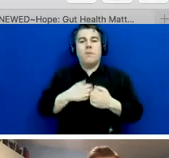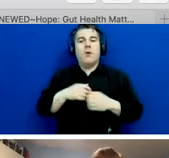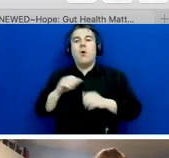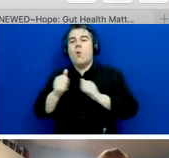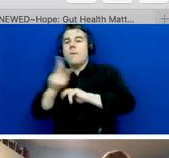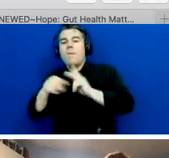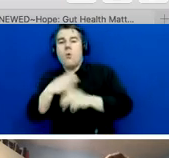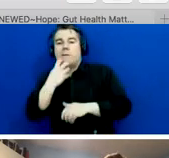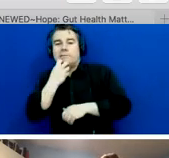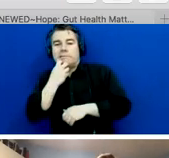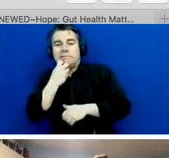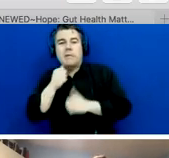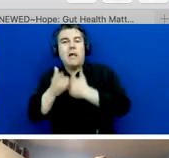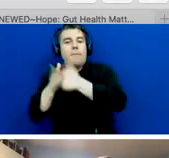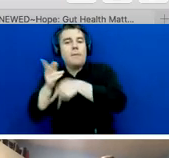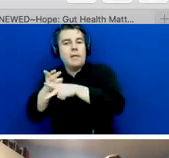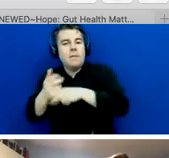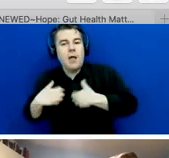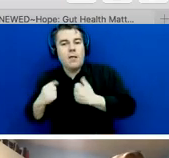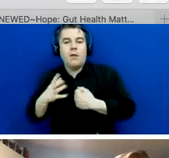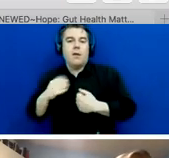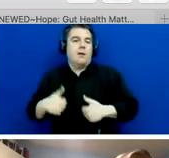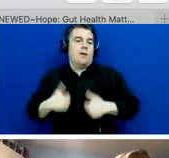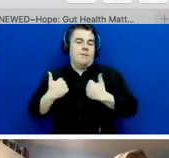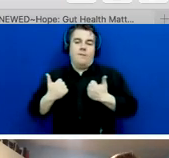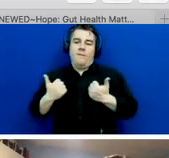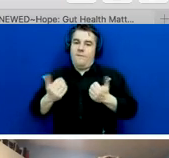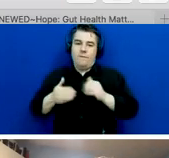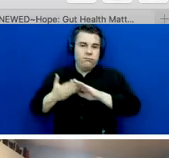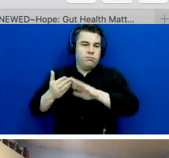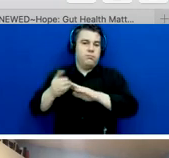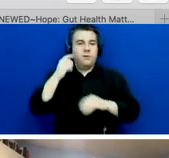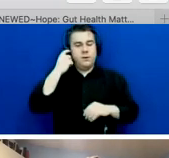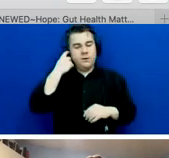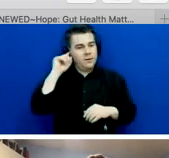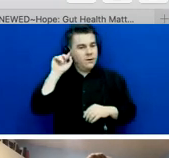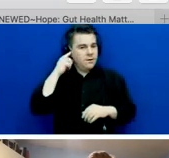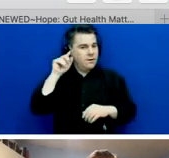keeping them close to me and living life. I think that's what so much about.